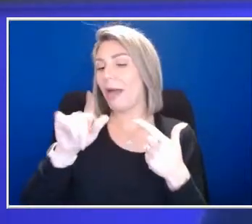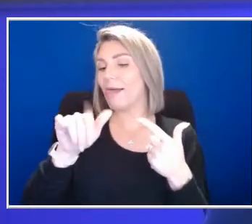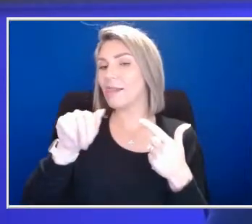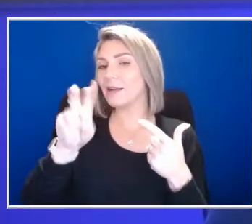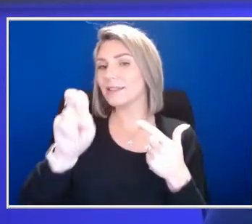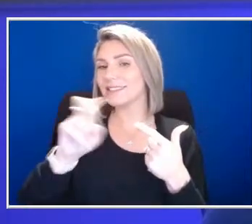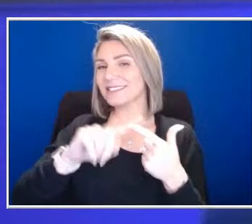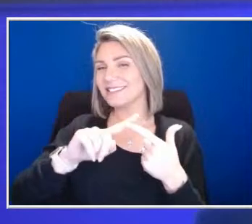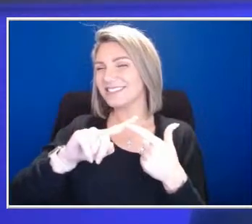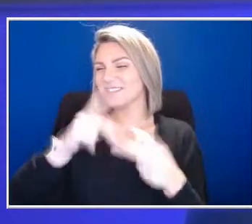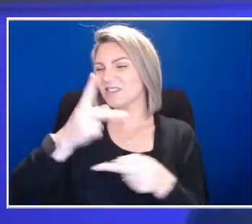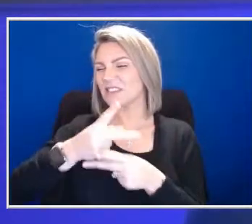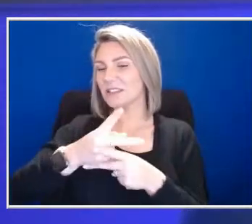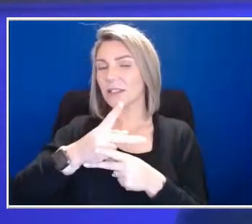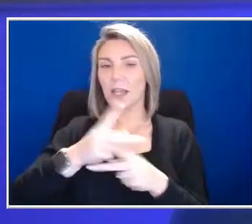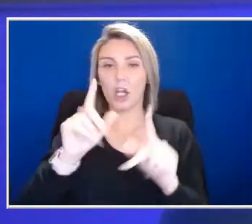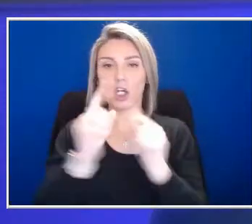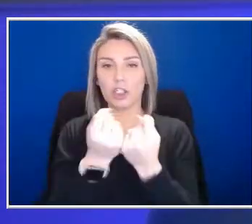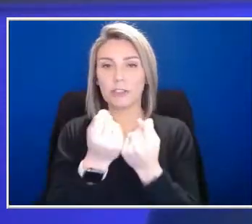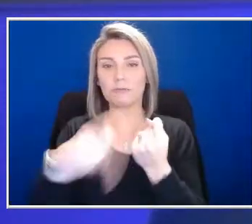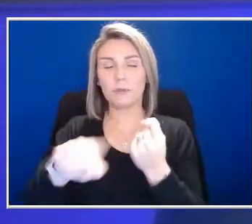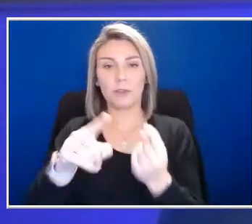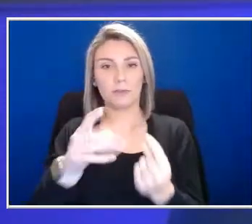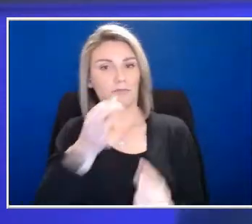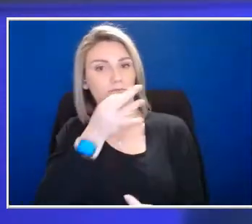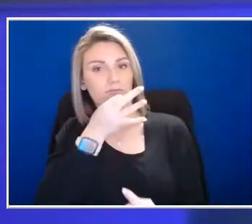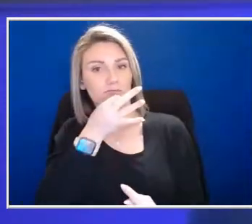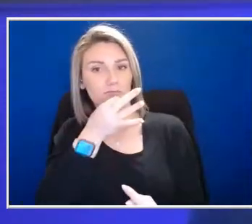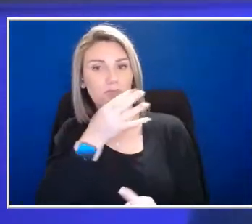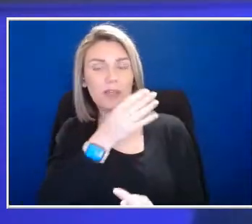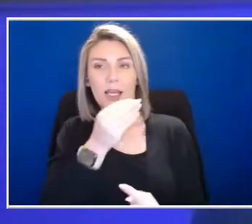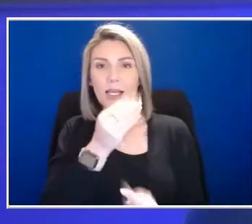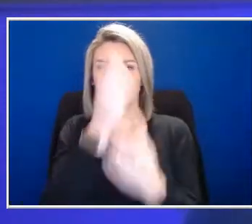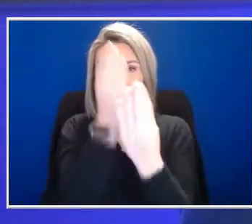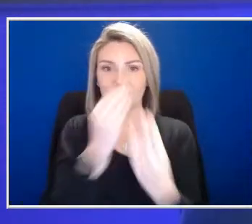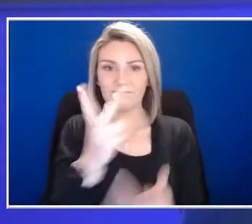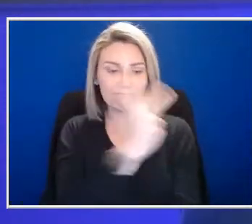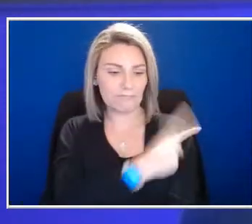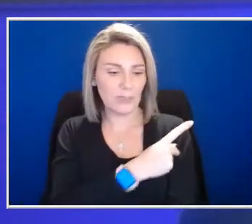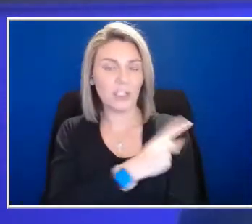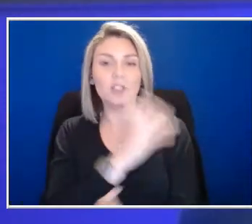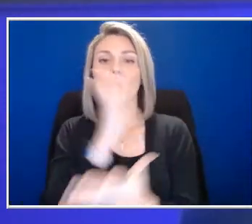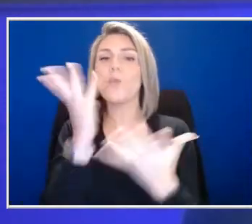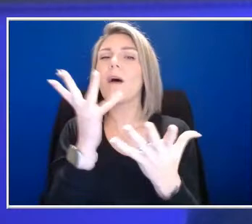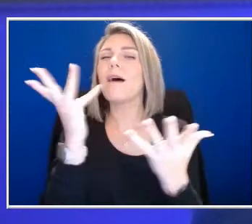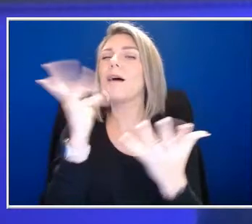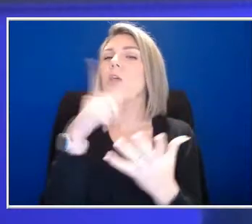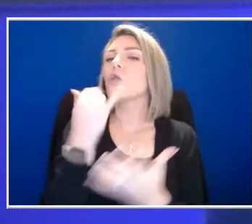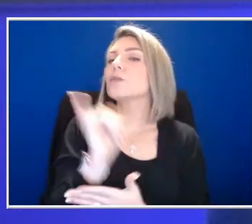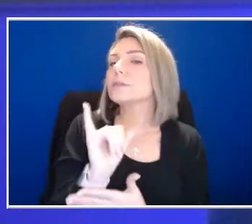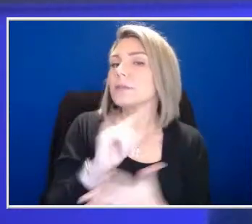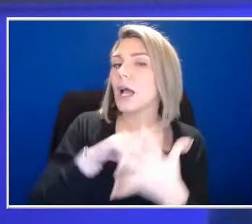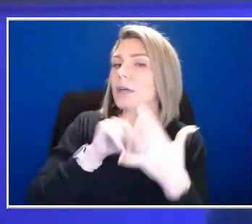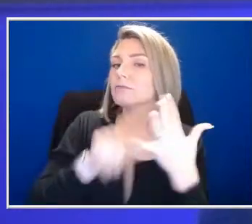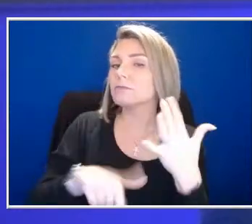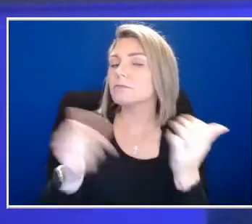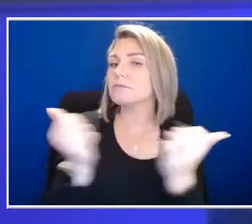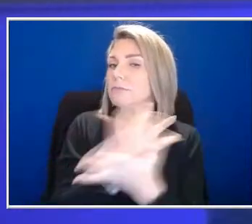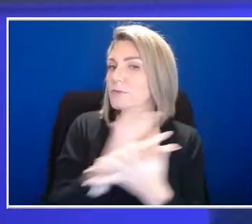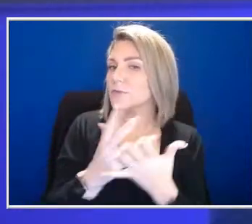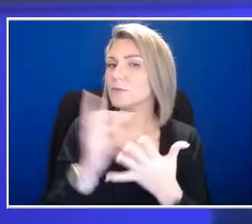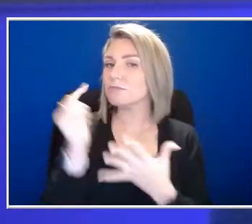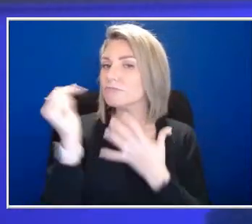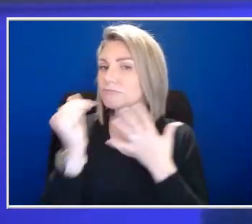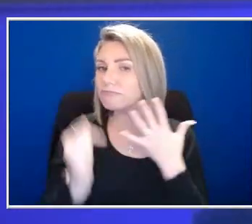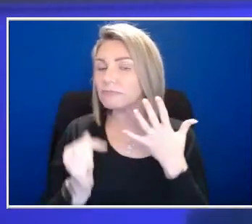experts in this sort of thing and can really inform patients what those logistics look like. But my conversation